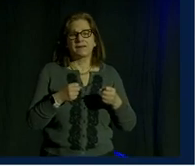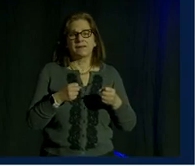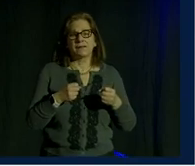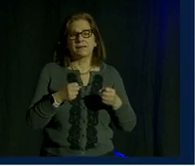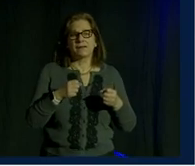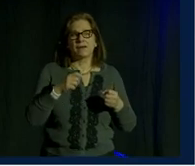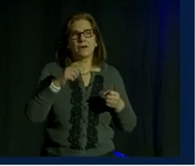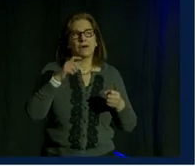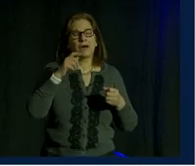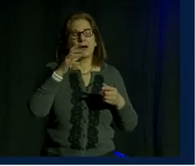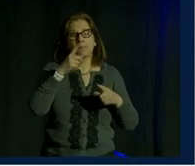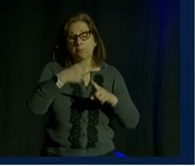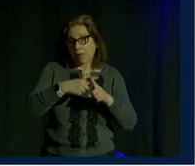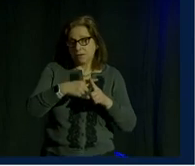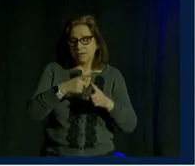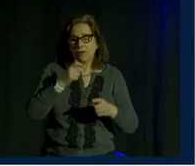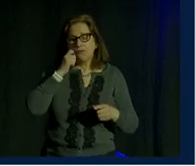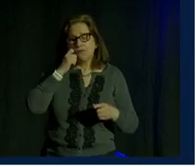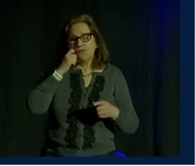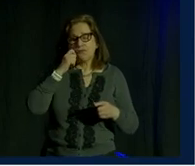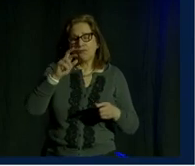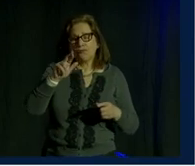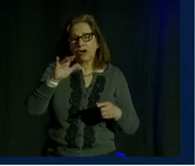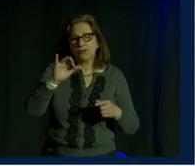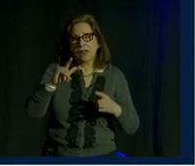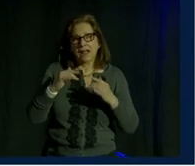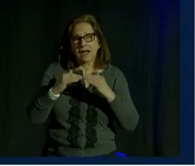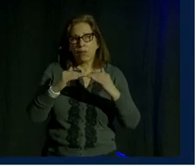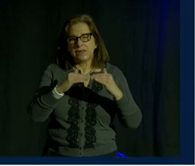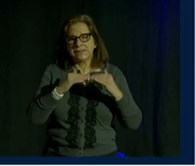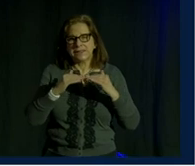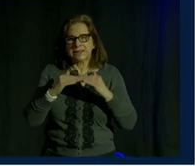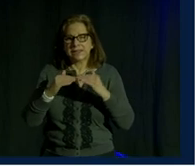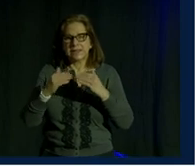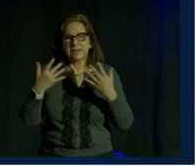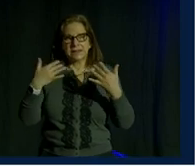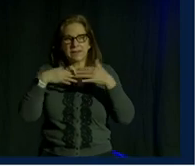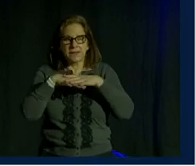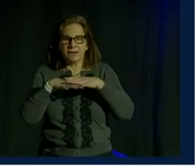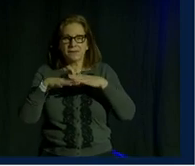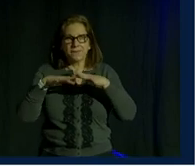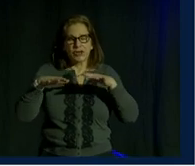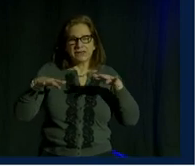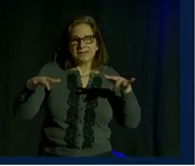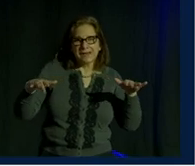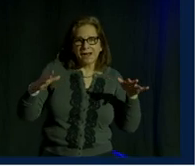resilience, as well as how we use our public resources to create a vibrant and growing city.